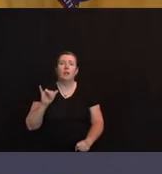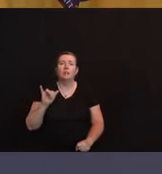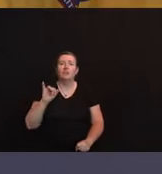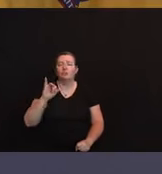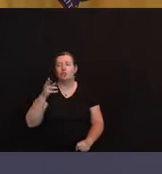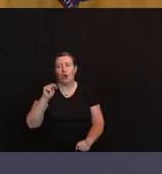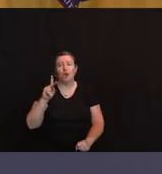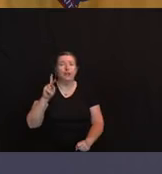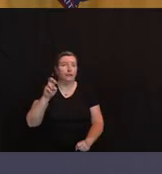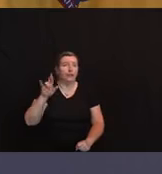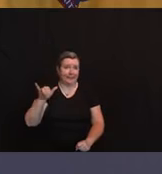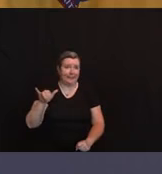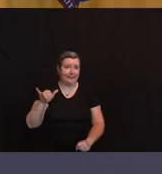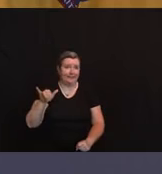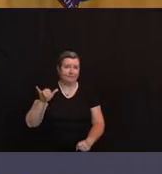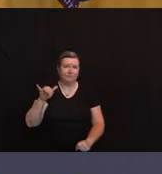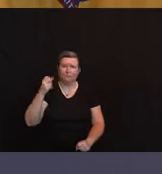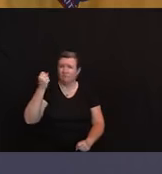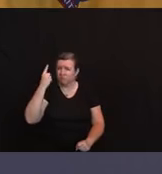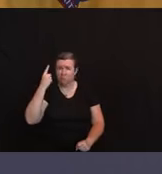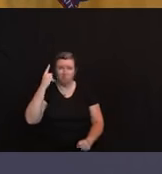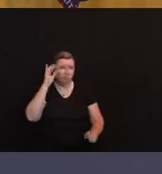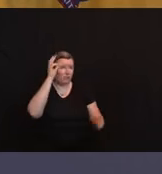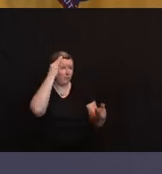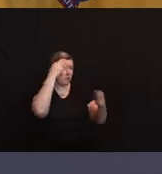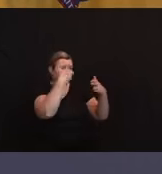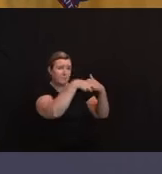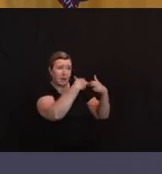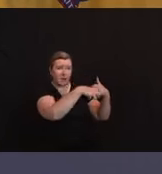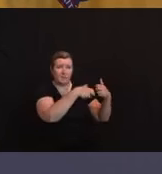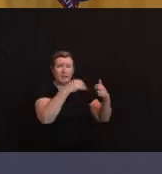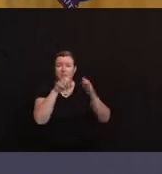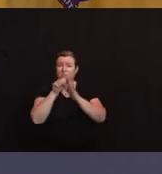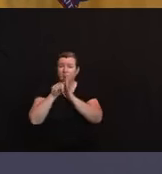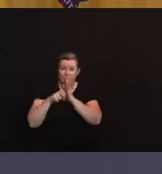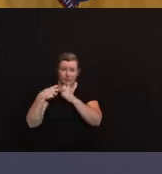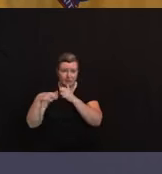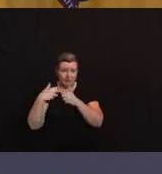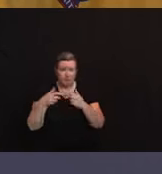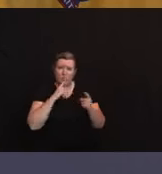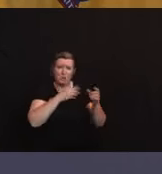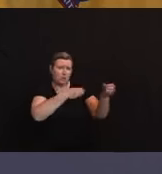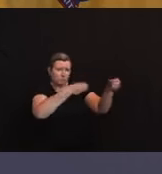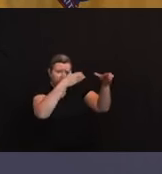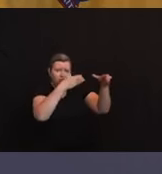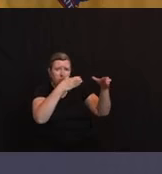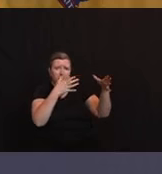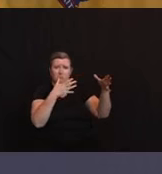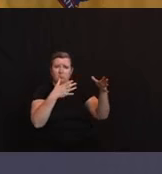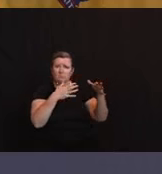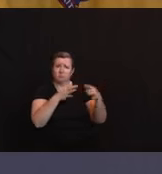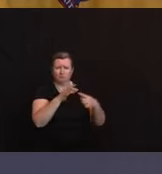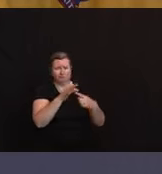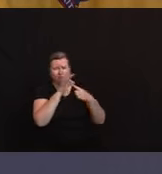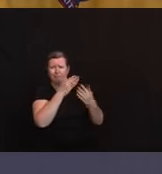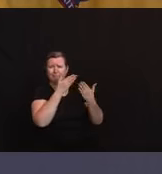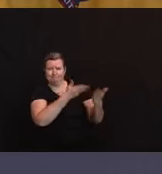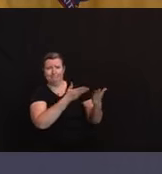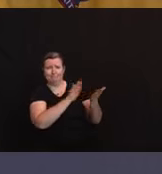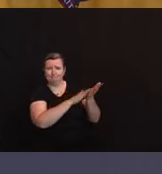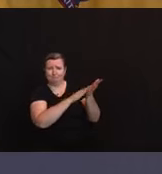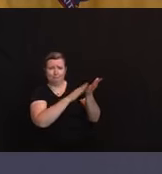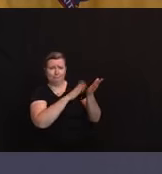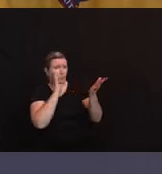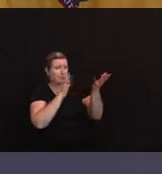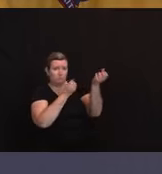of the federal-state piece, which is really almost unique among governors. I will shamelessly promote his